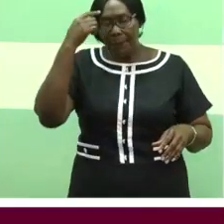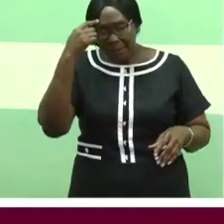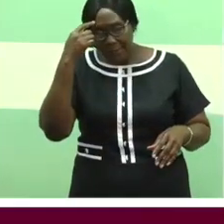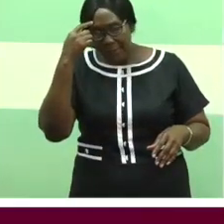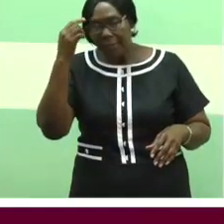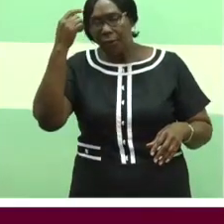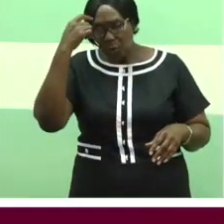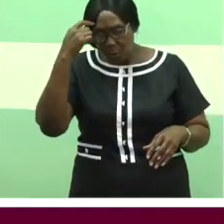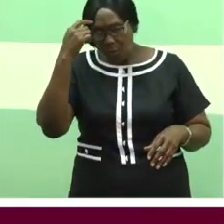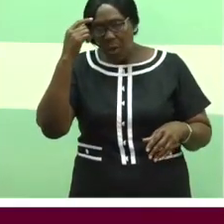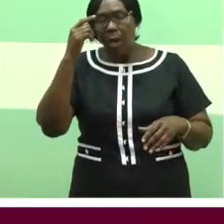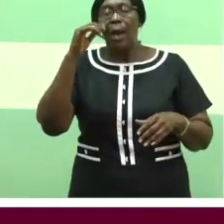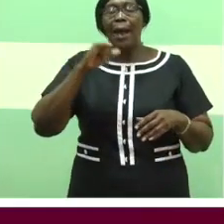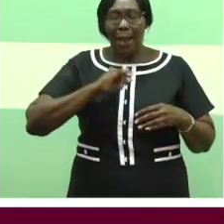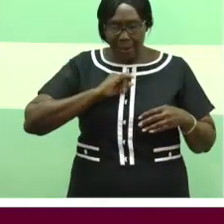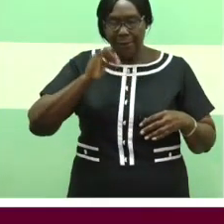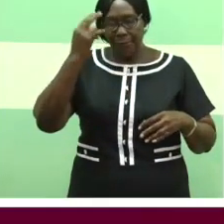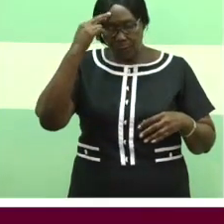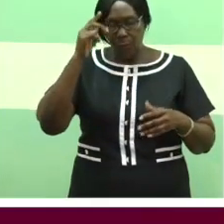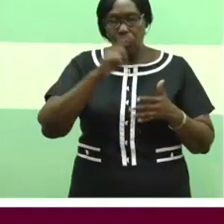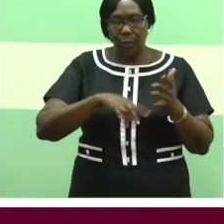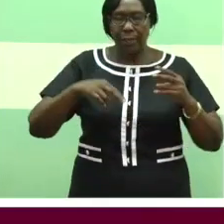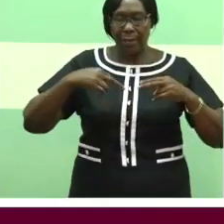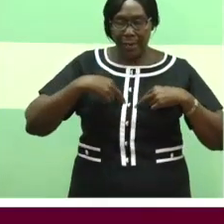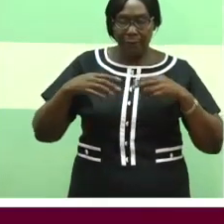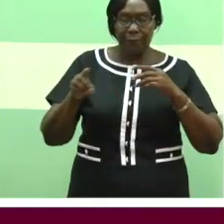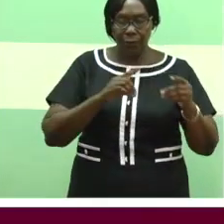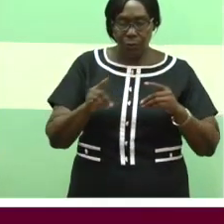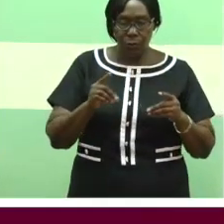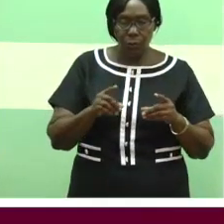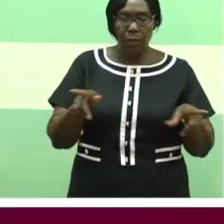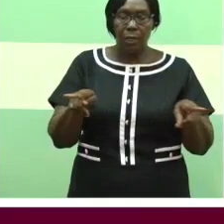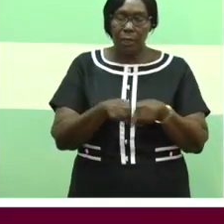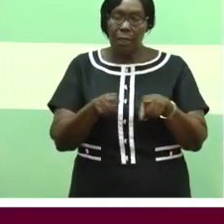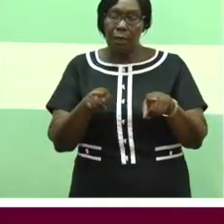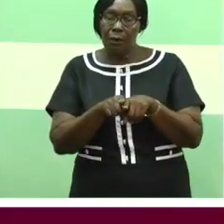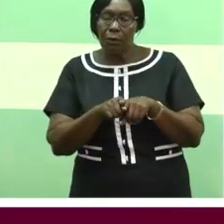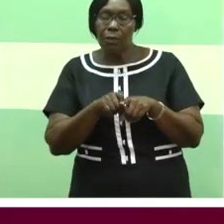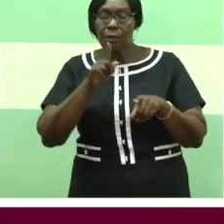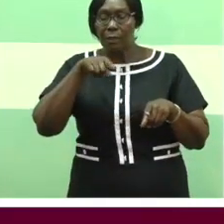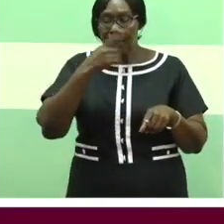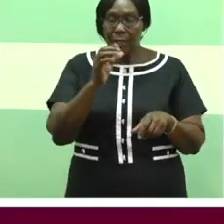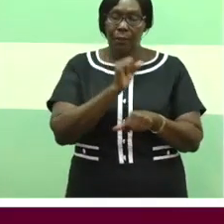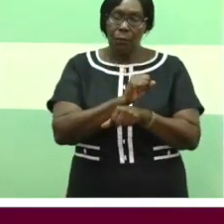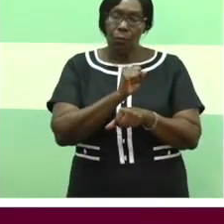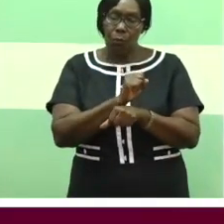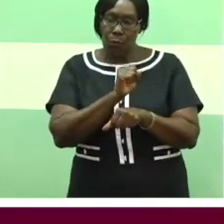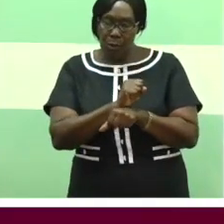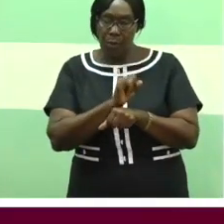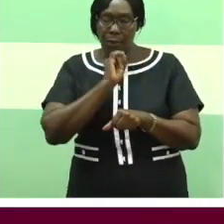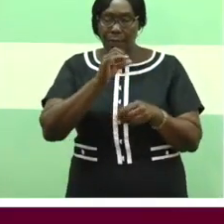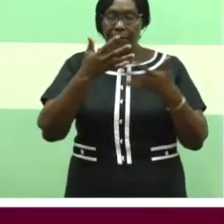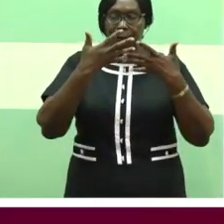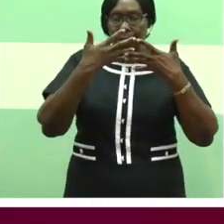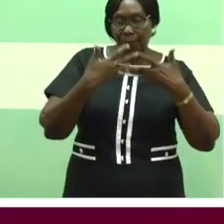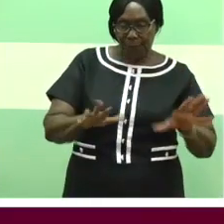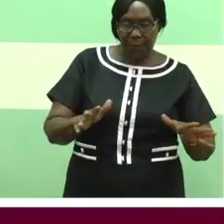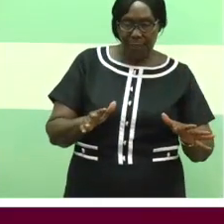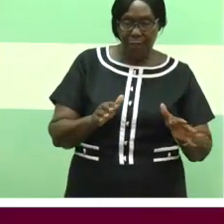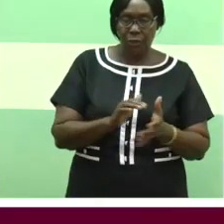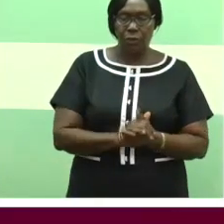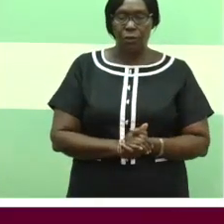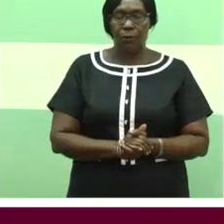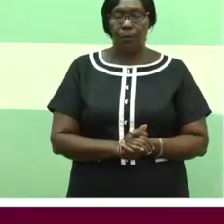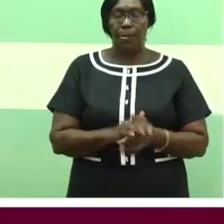fixed to do what needs to be done. And it also tells when the work has been completed. Now, for